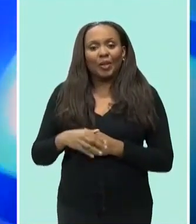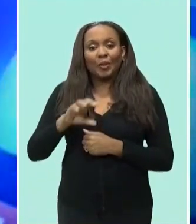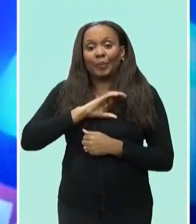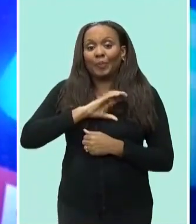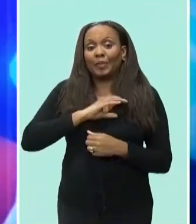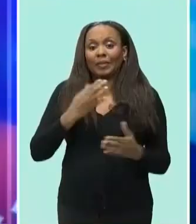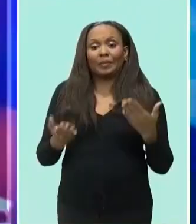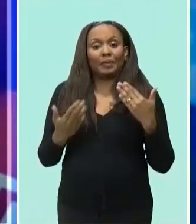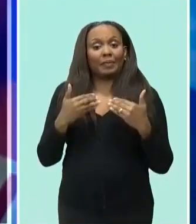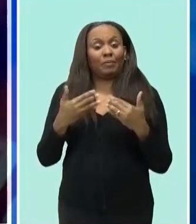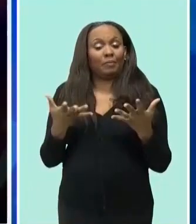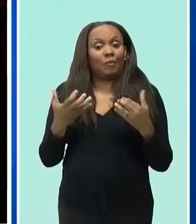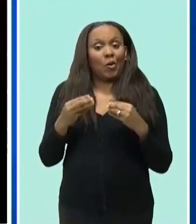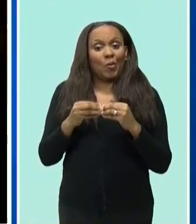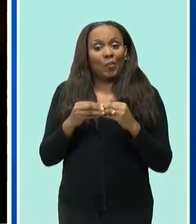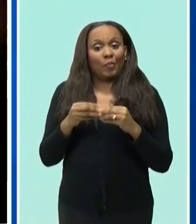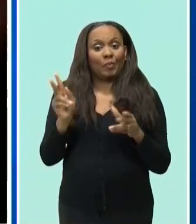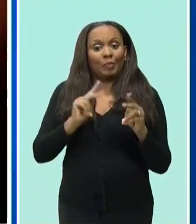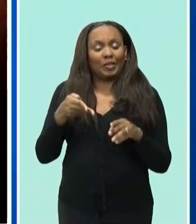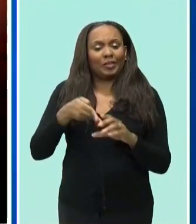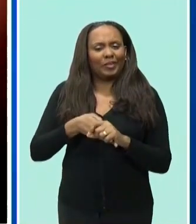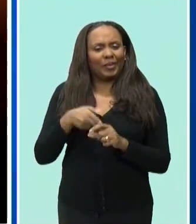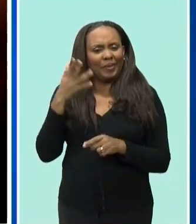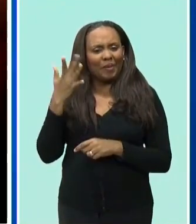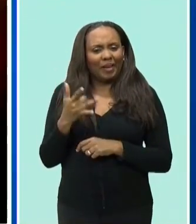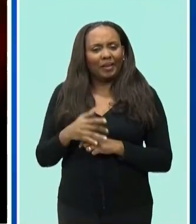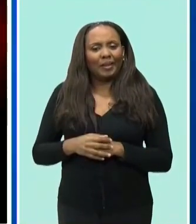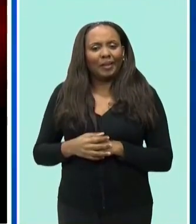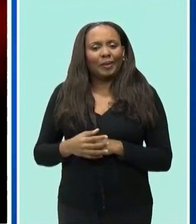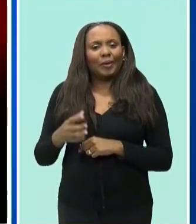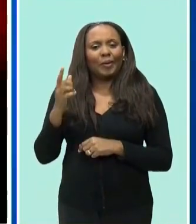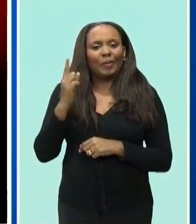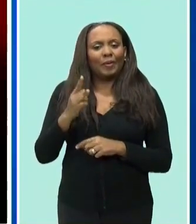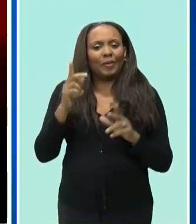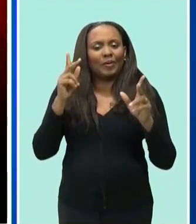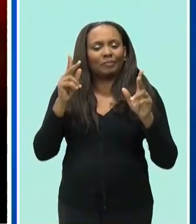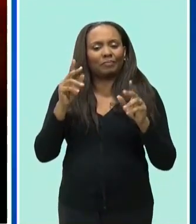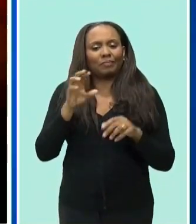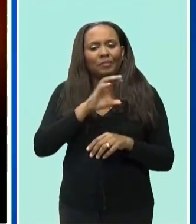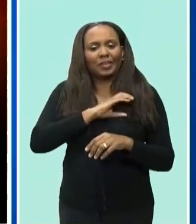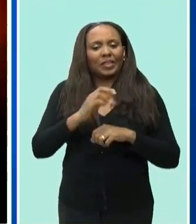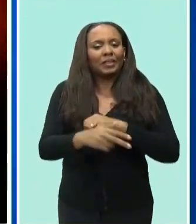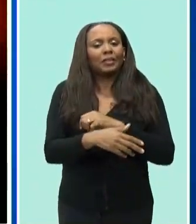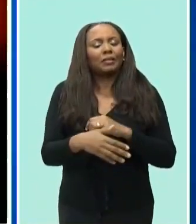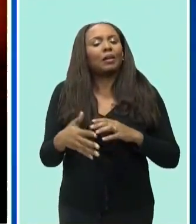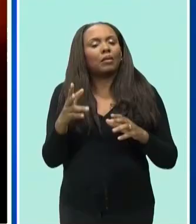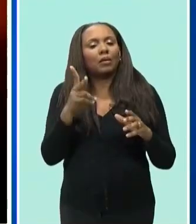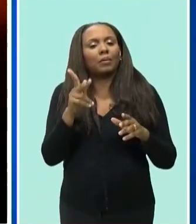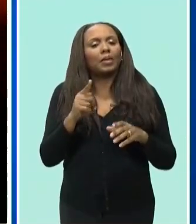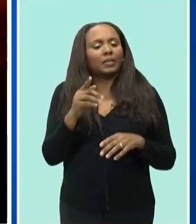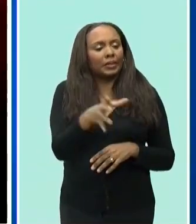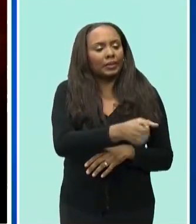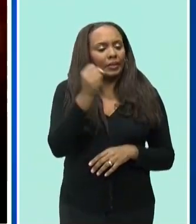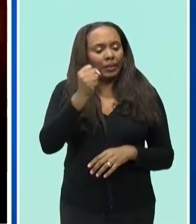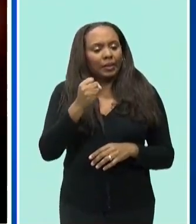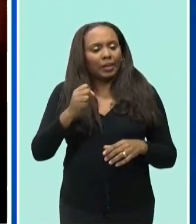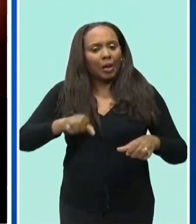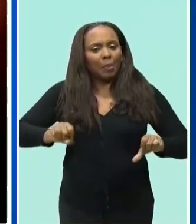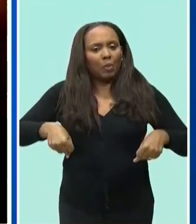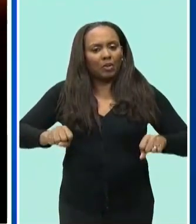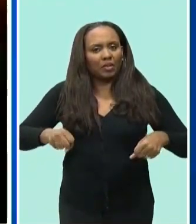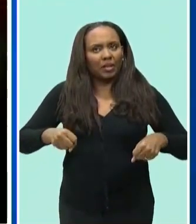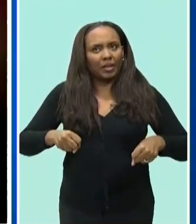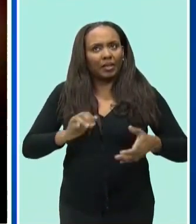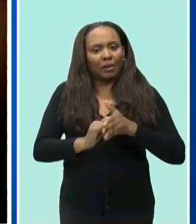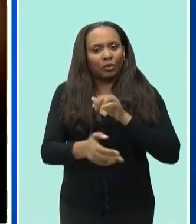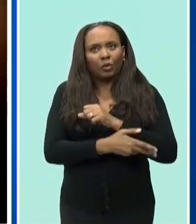looking for more officers soon. This one was attempting to ride a confiscated dirt bike back to the station, except things